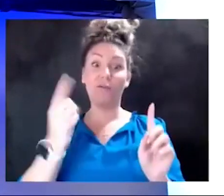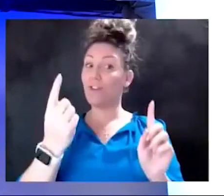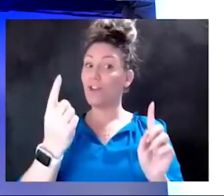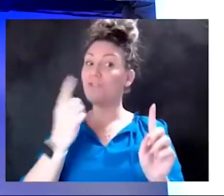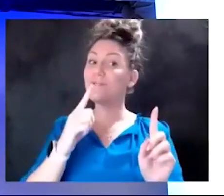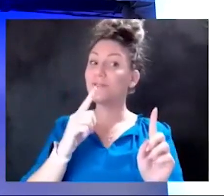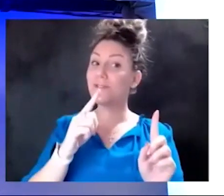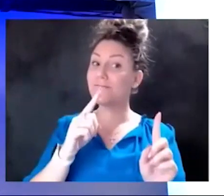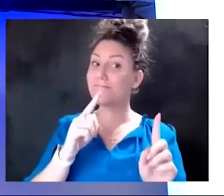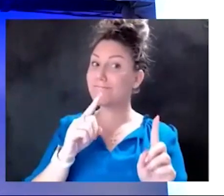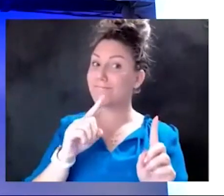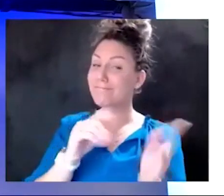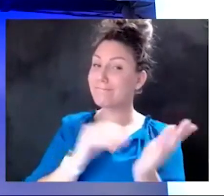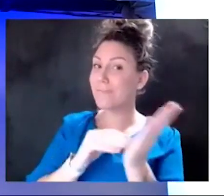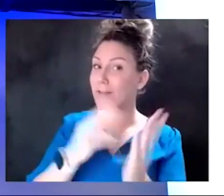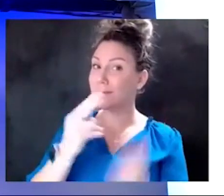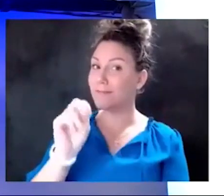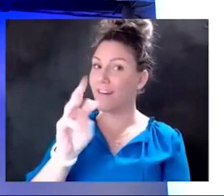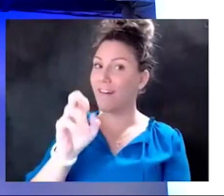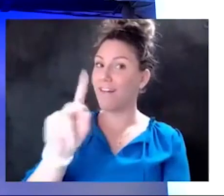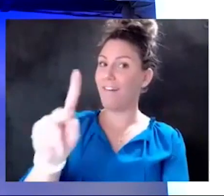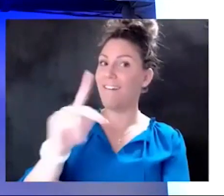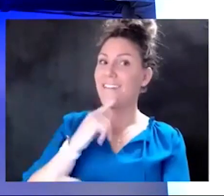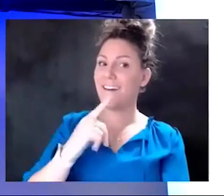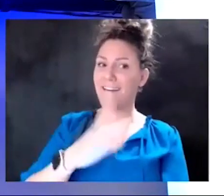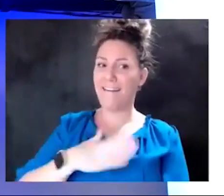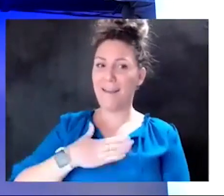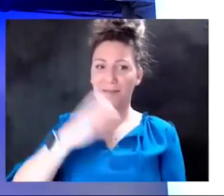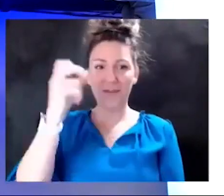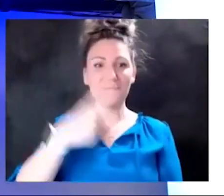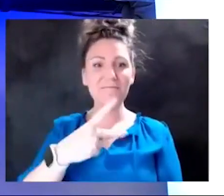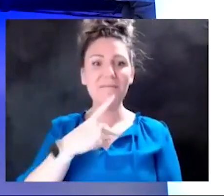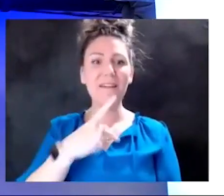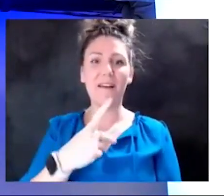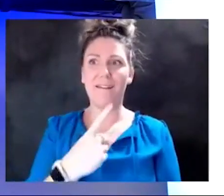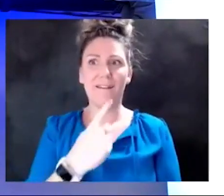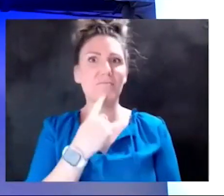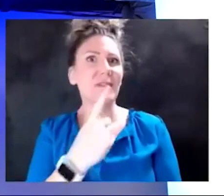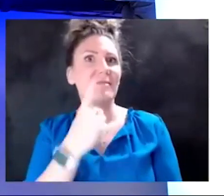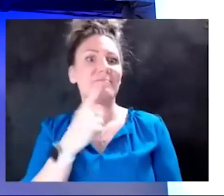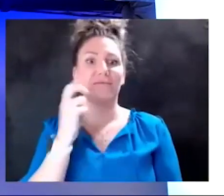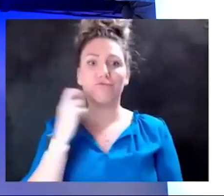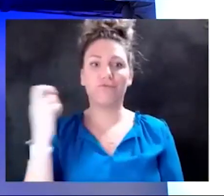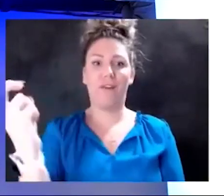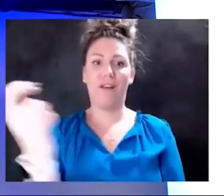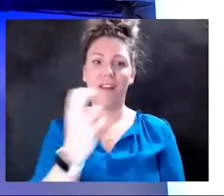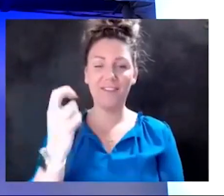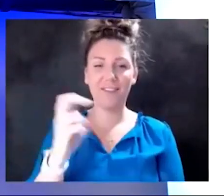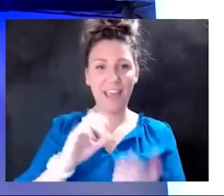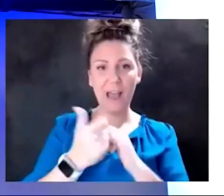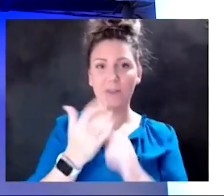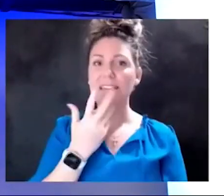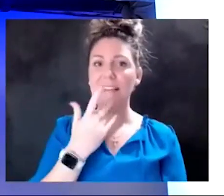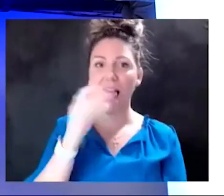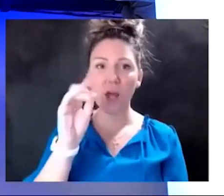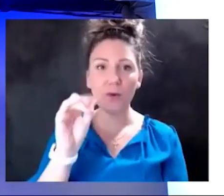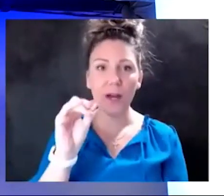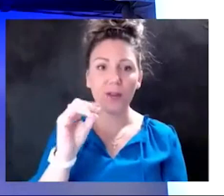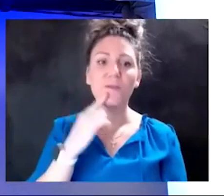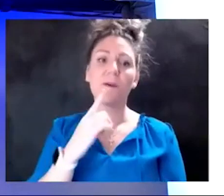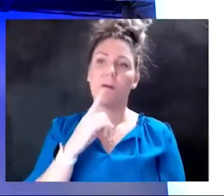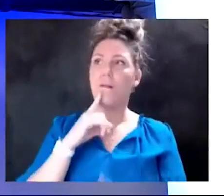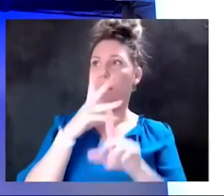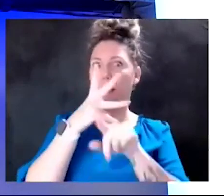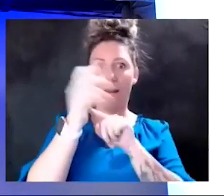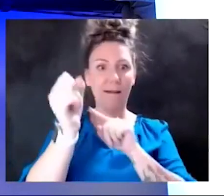have you back in the studio. We missed you. Good to be back. Yeah. A lot of traveling. I know. You were. How was Colorado? Colorado was awesome. Yeah. The mountains are